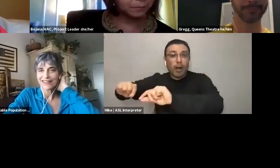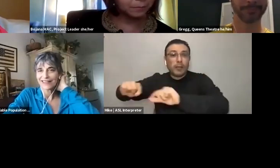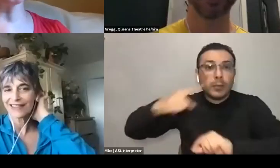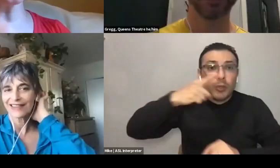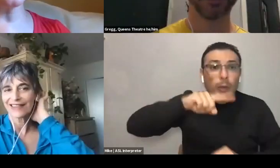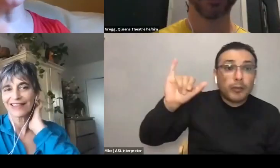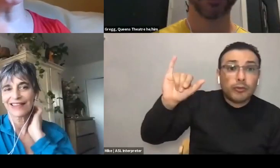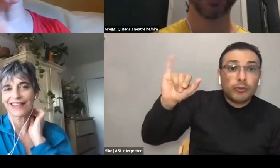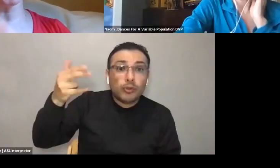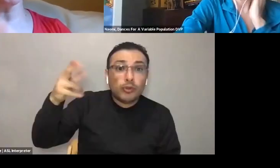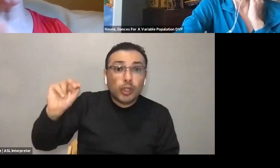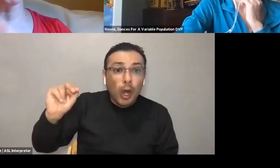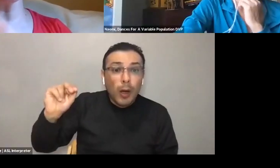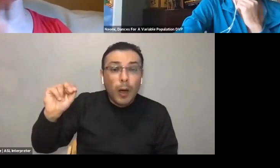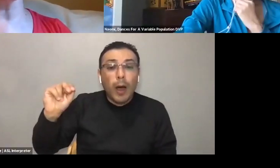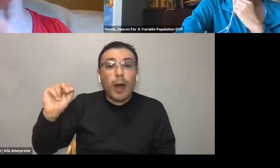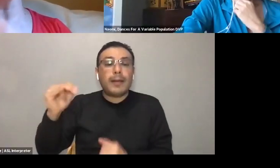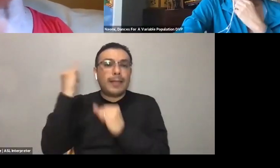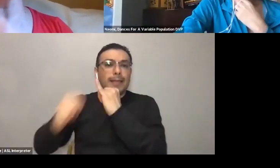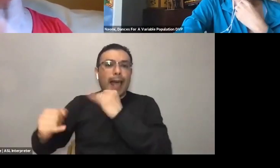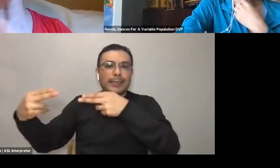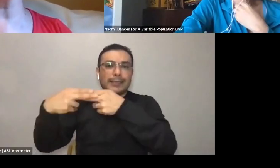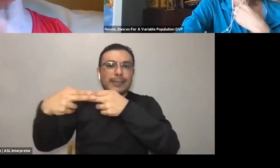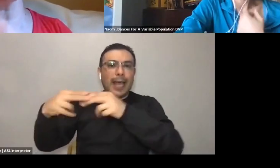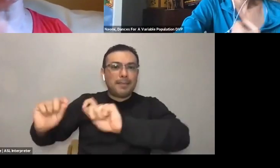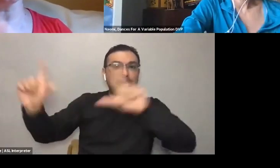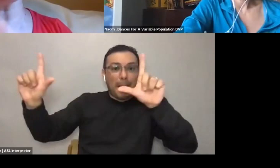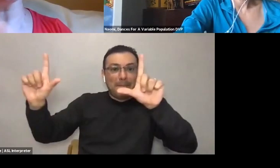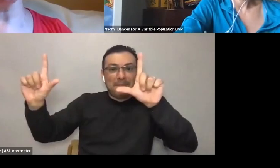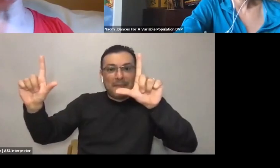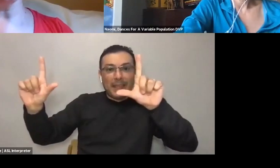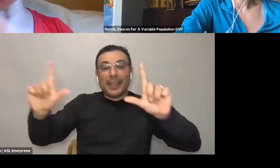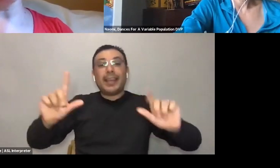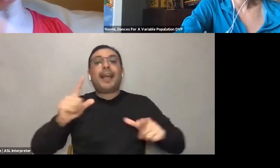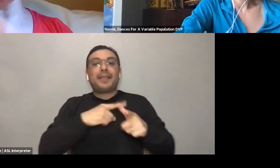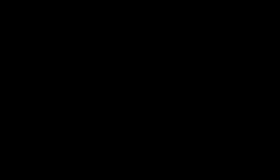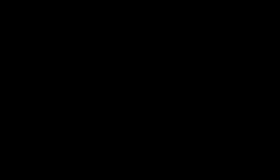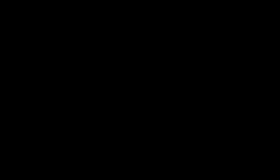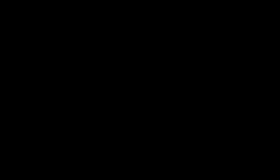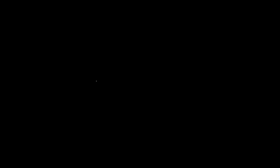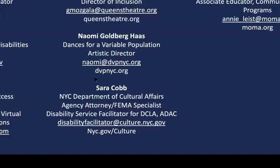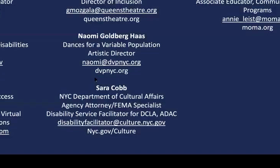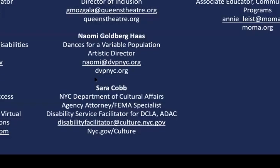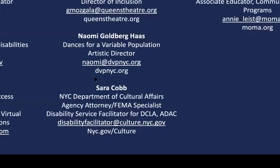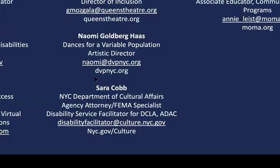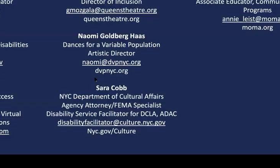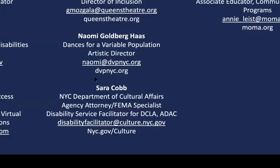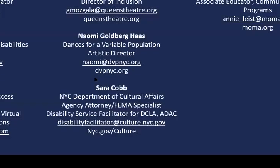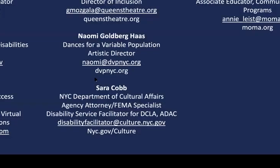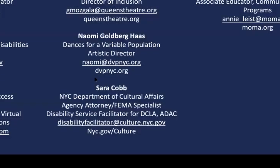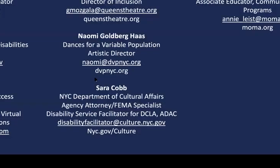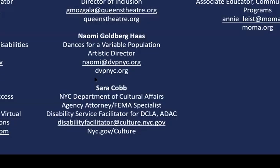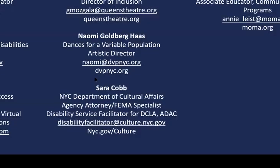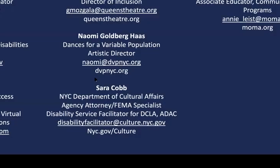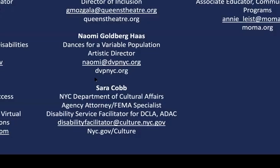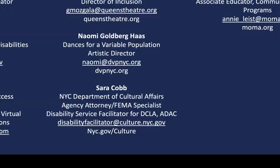share the final slide on the screen with us while I do a little bit of wrapping up. Um, so the slide that John is going